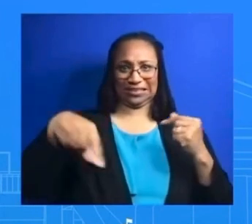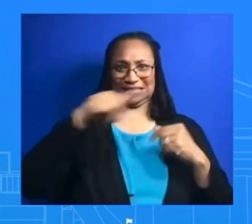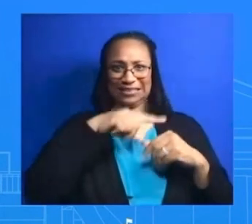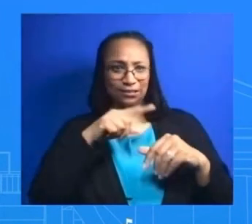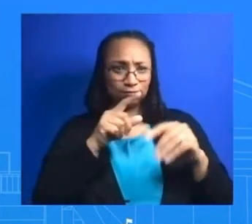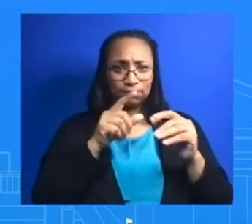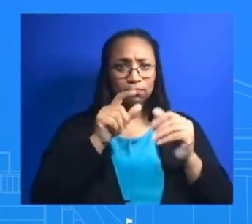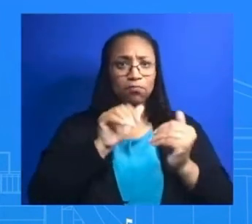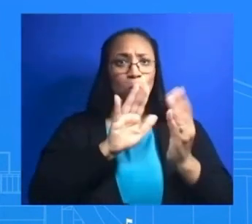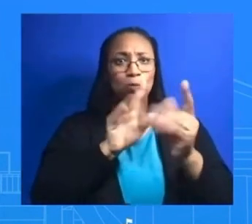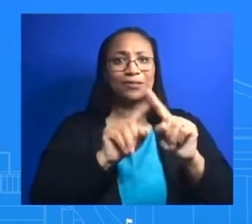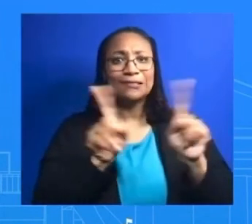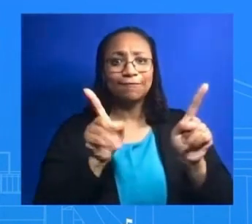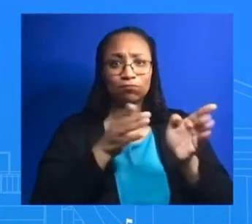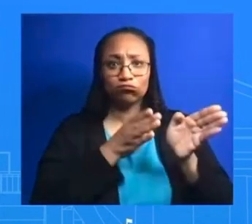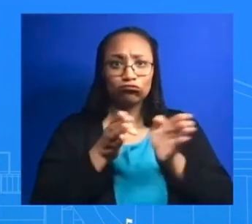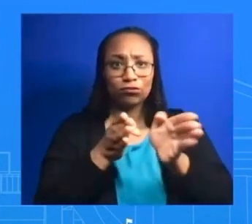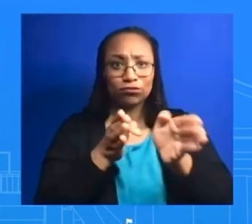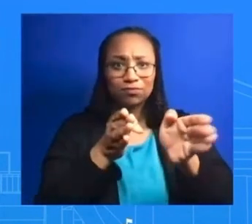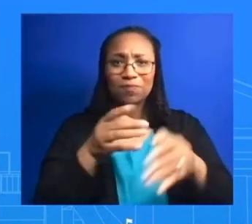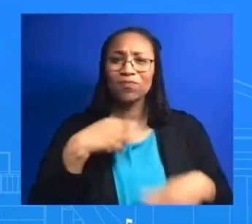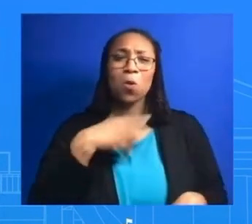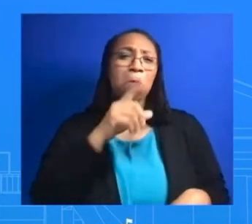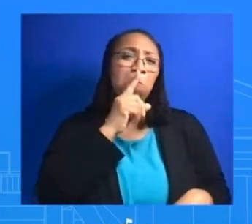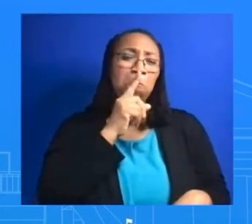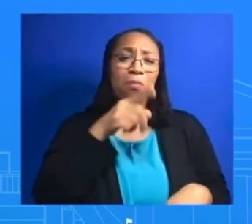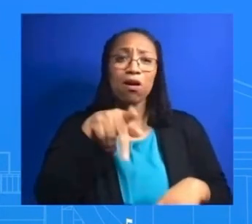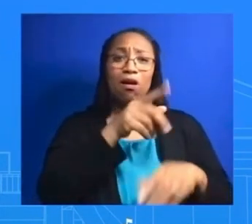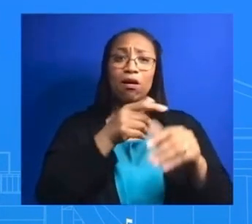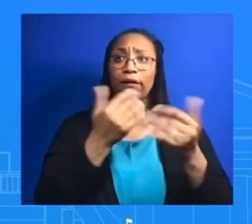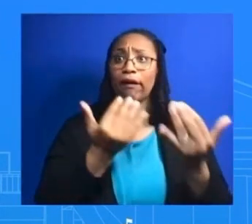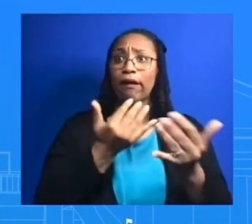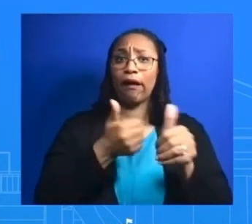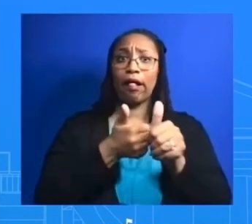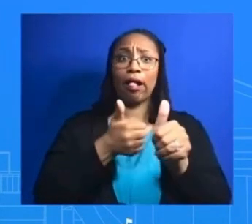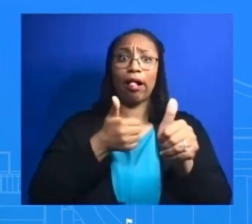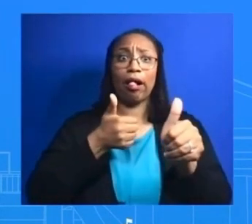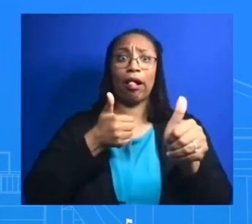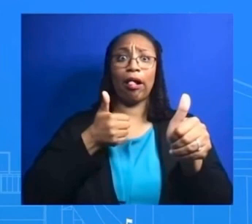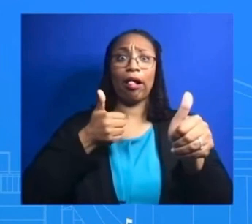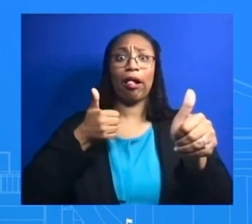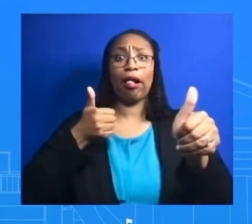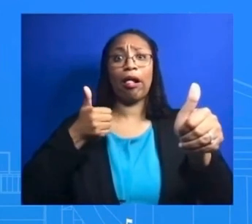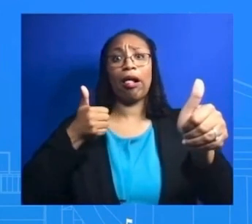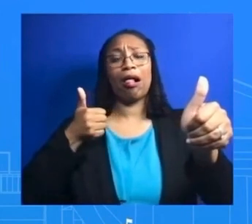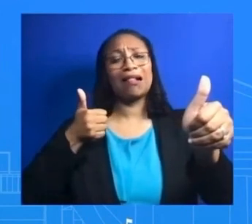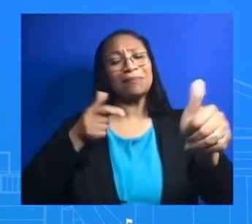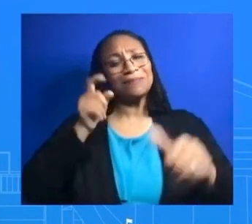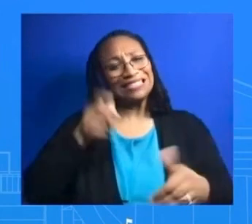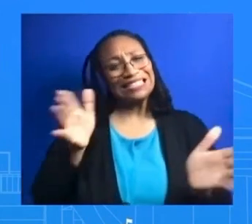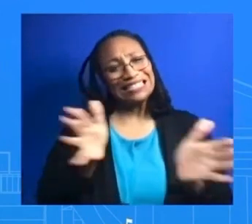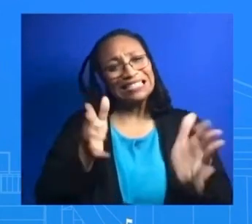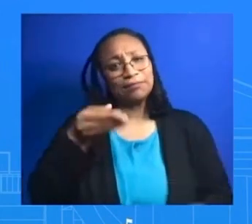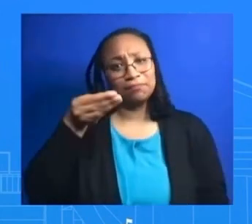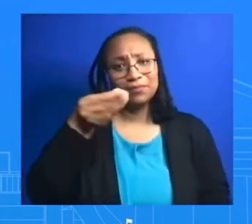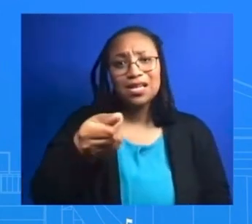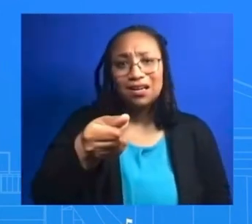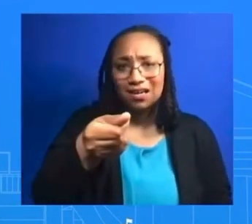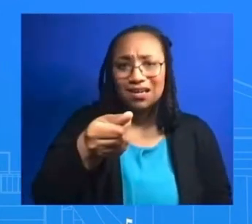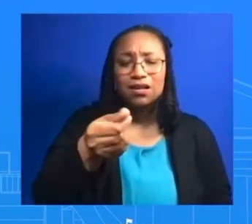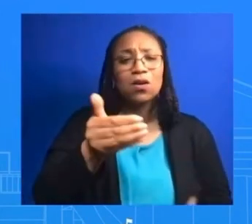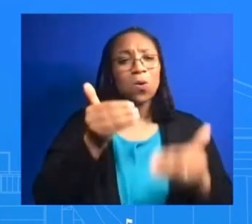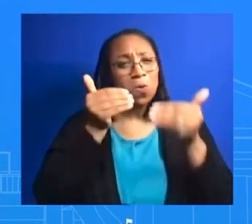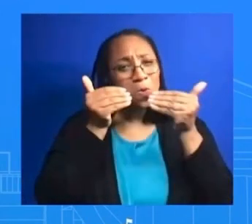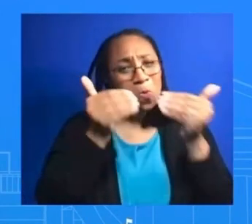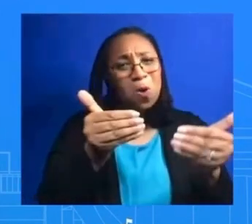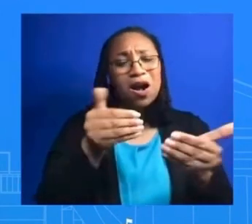prevent defaults. That's why we did this targeted loan forgiveness in the first place. So this on-ramp is not a loan pause.